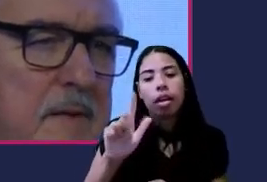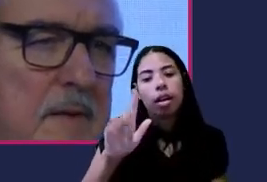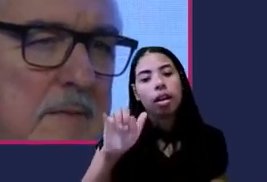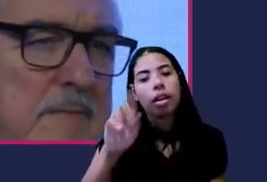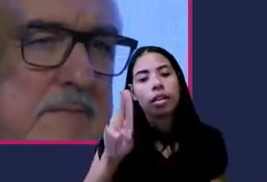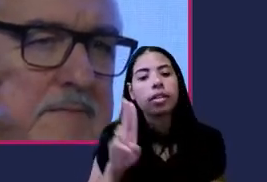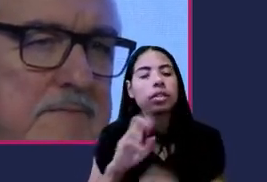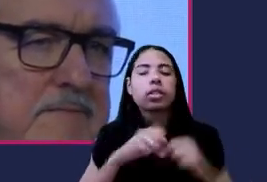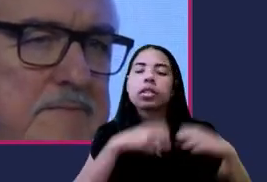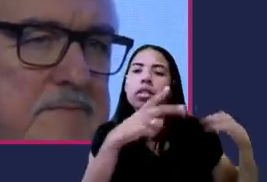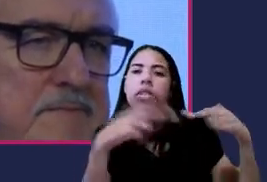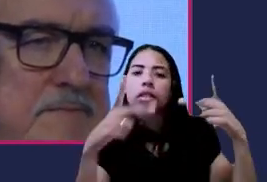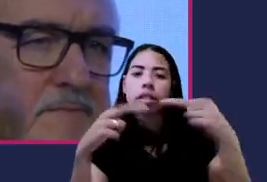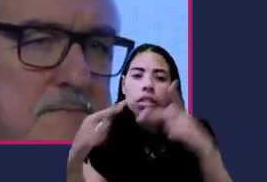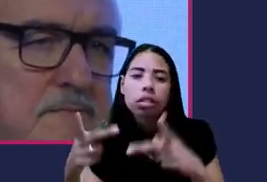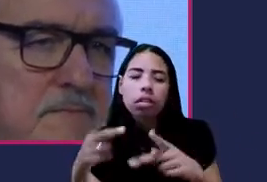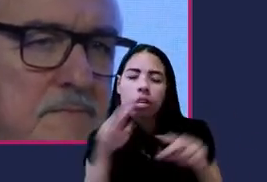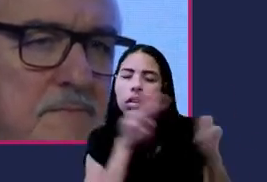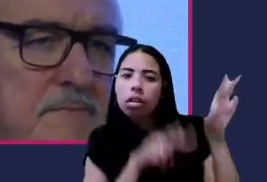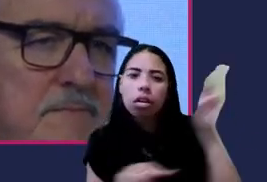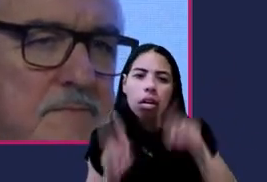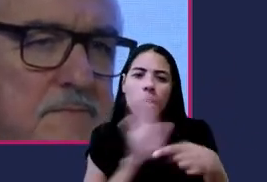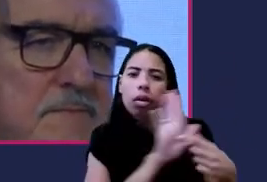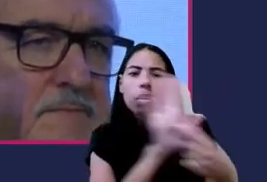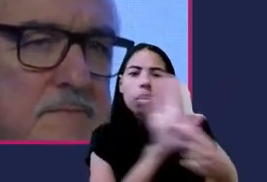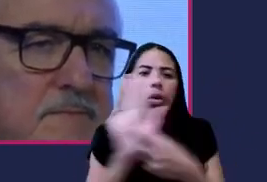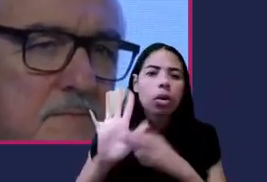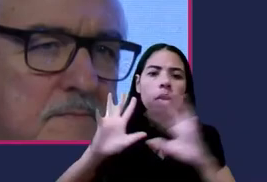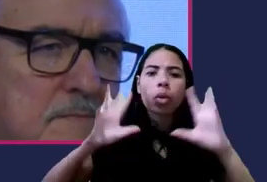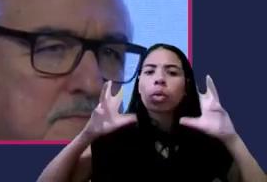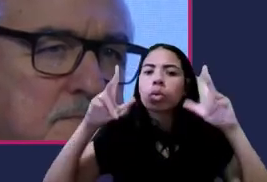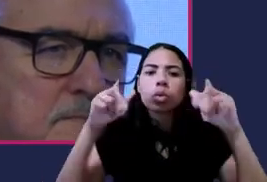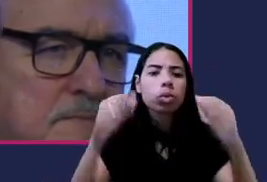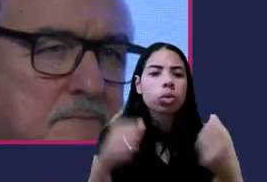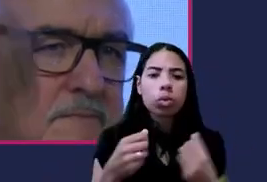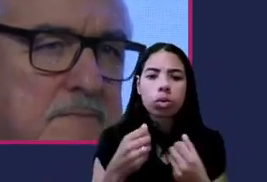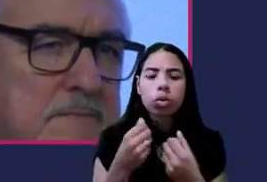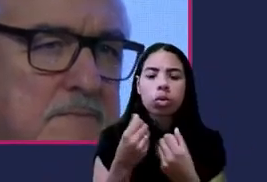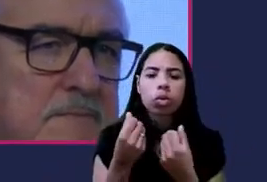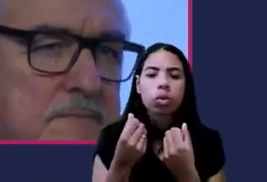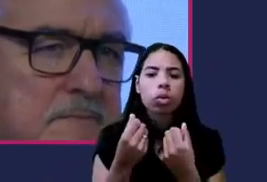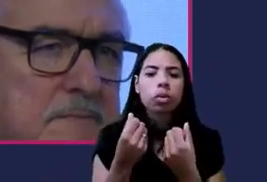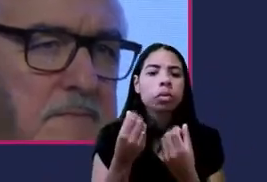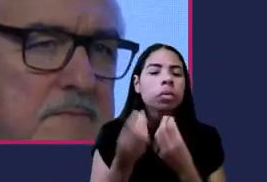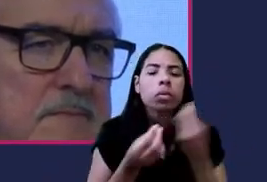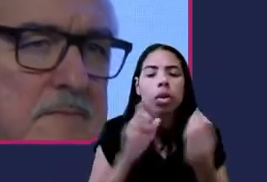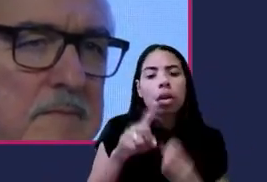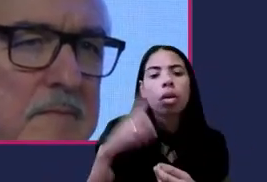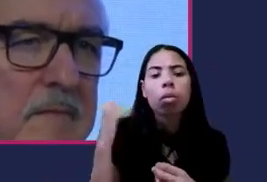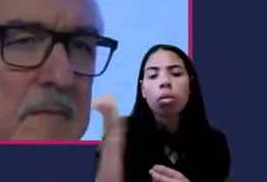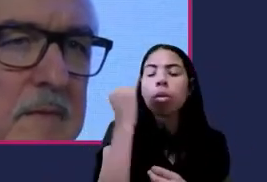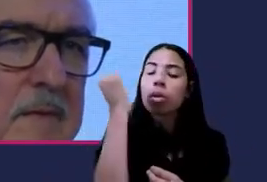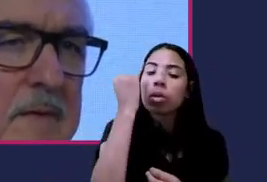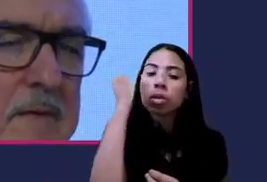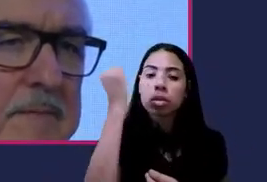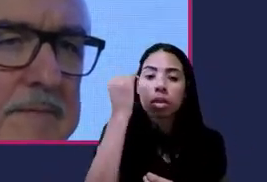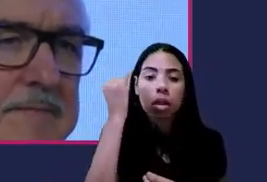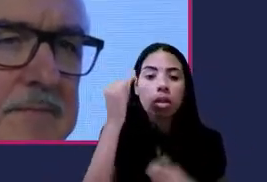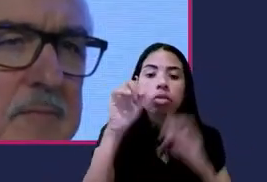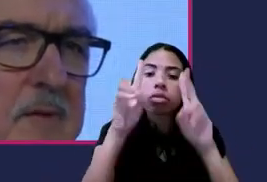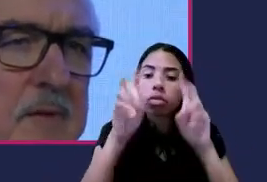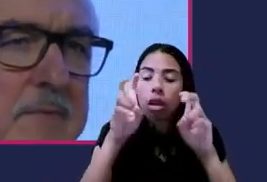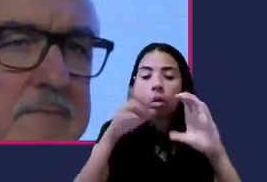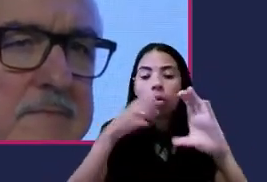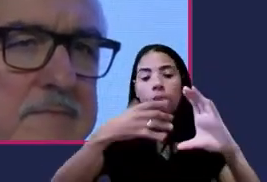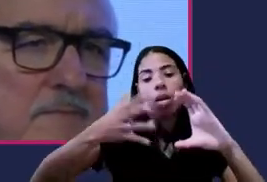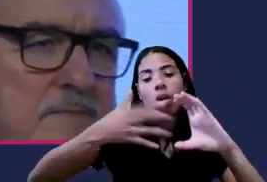and Dr. Khalil for us to travel and show every state how important